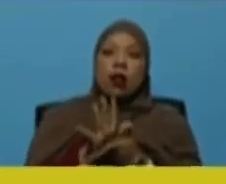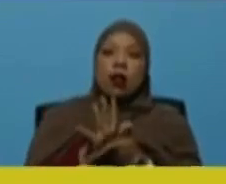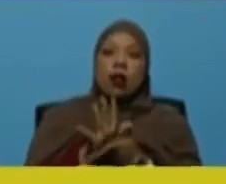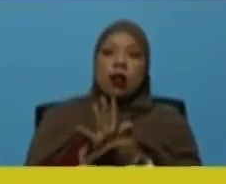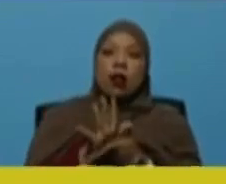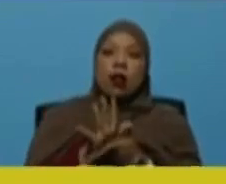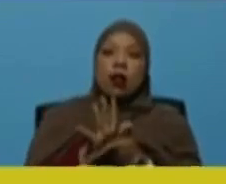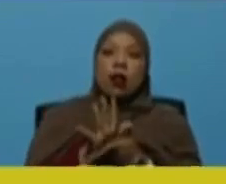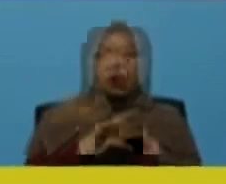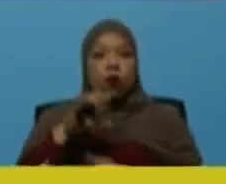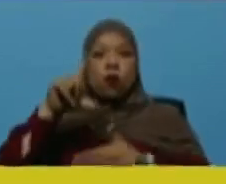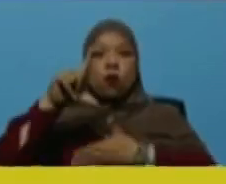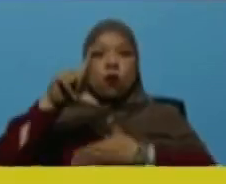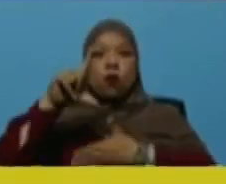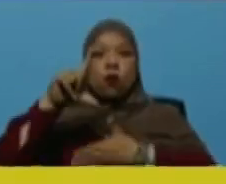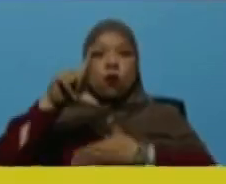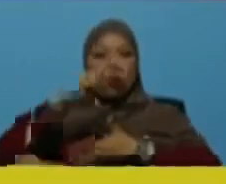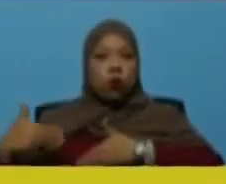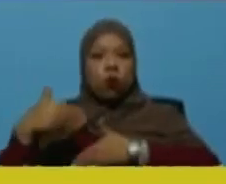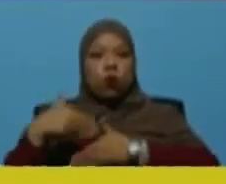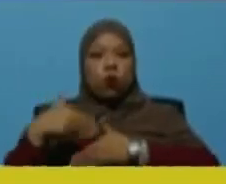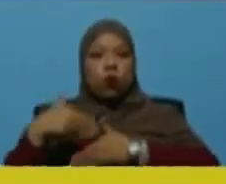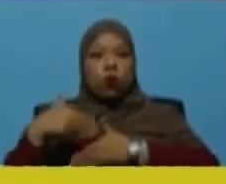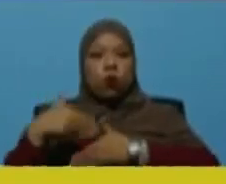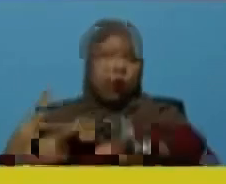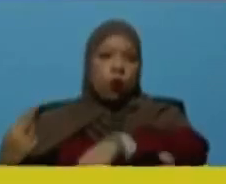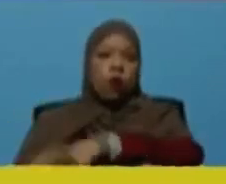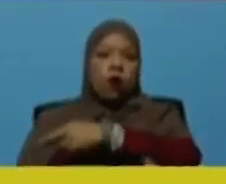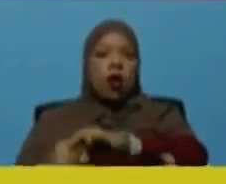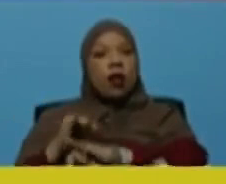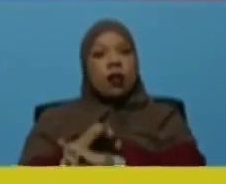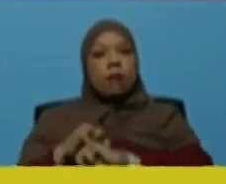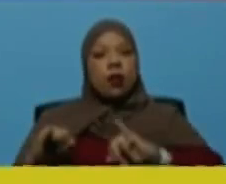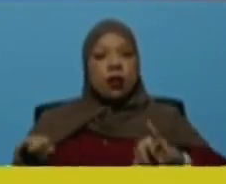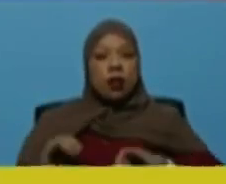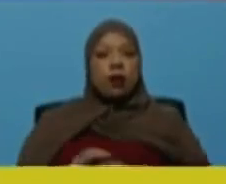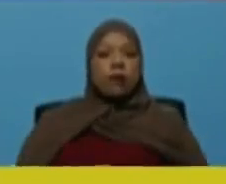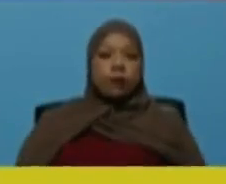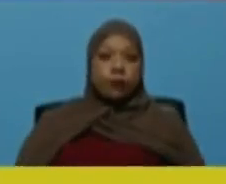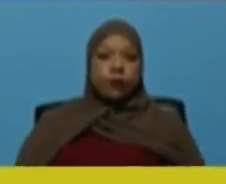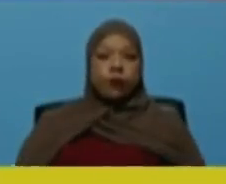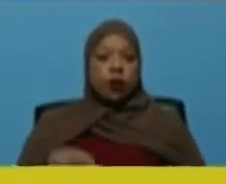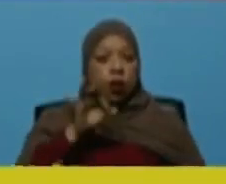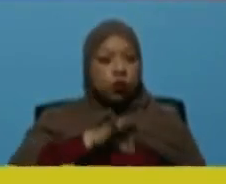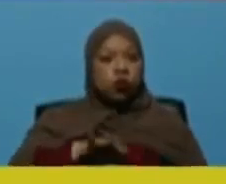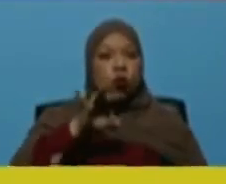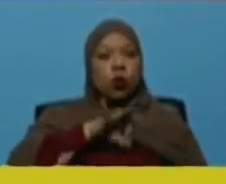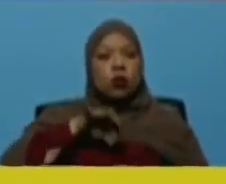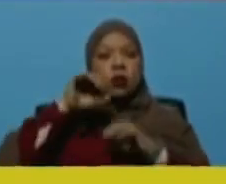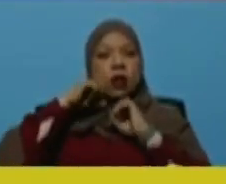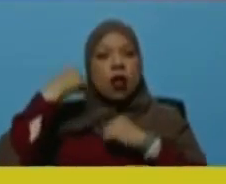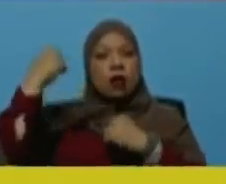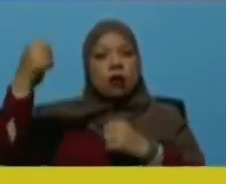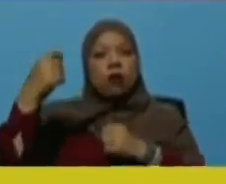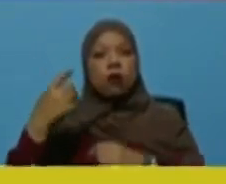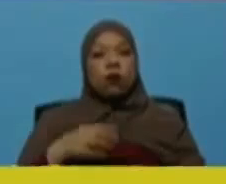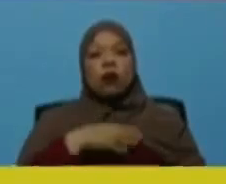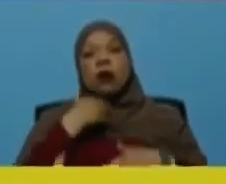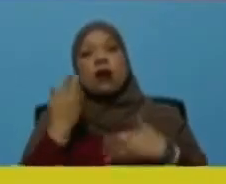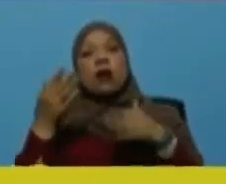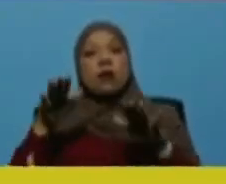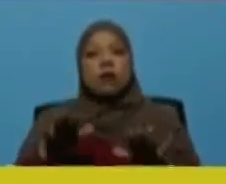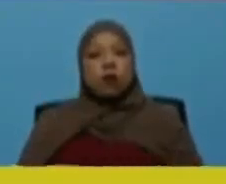Latin America to carry out an independentist and socialist revolution. And they killed